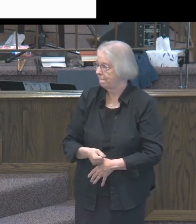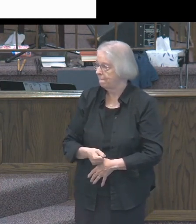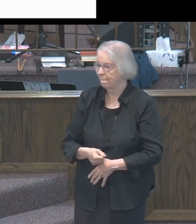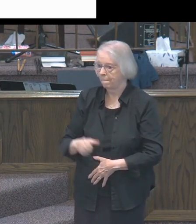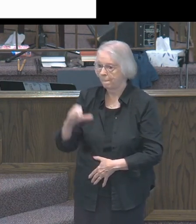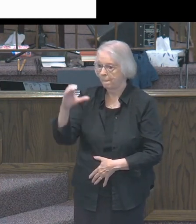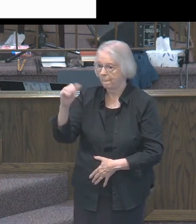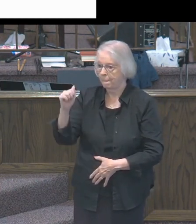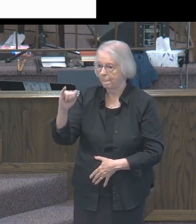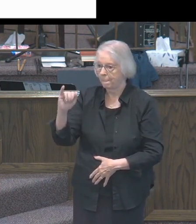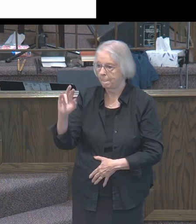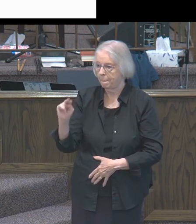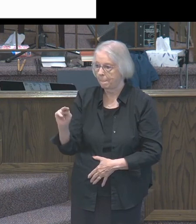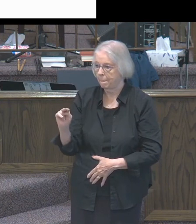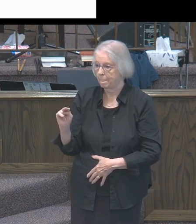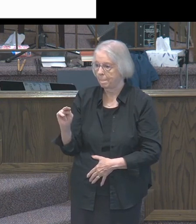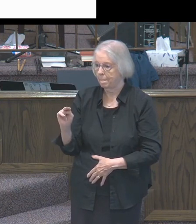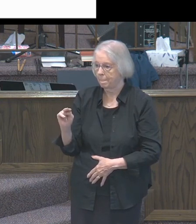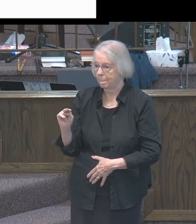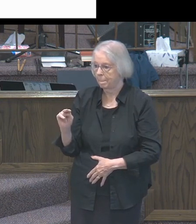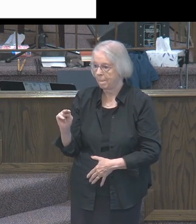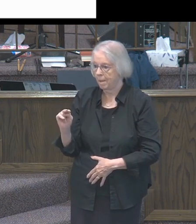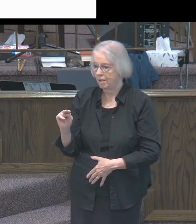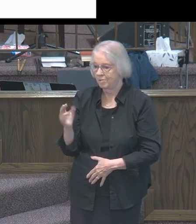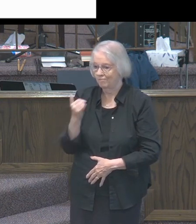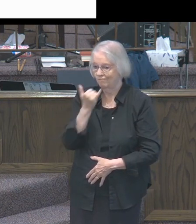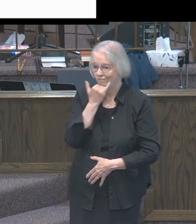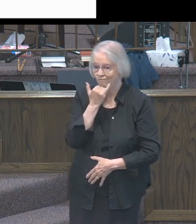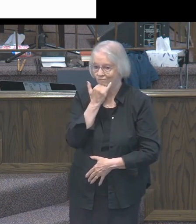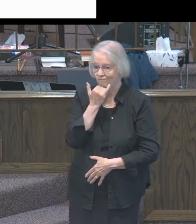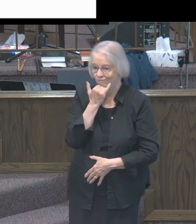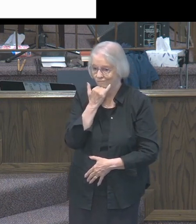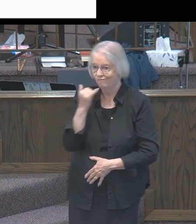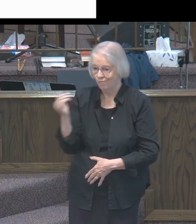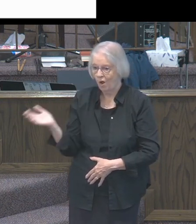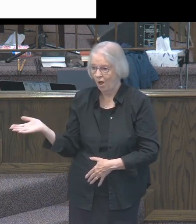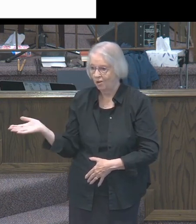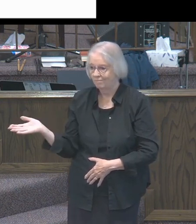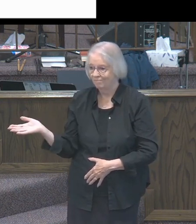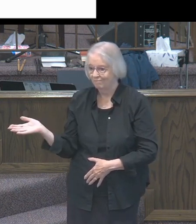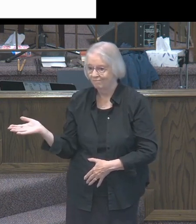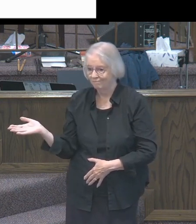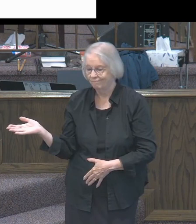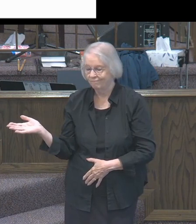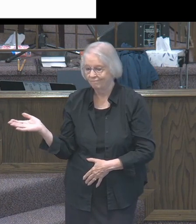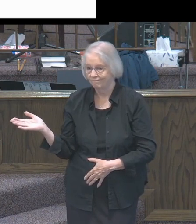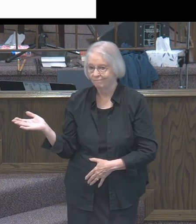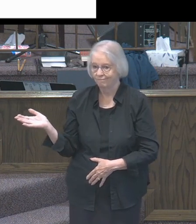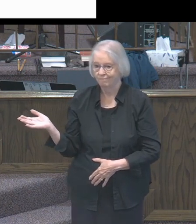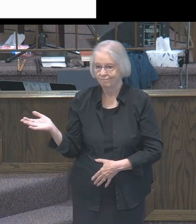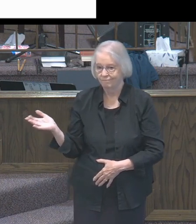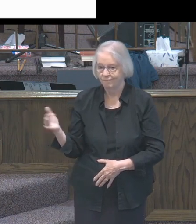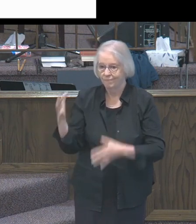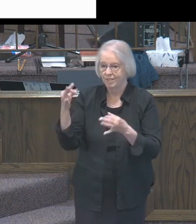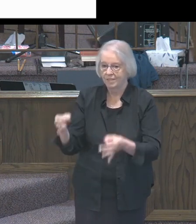Cain goes and takes care of business in the wrong way. It wasn't until after he did that that God said to him, "What